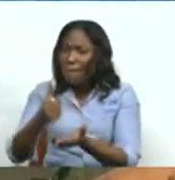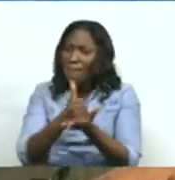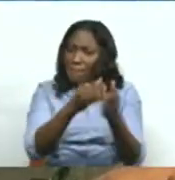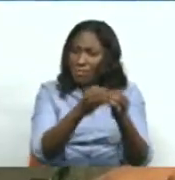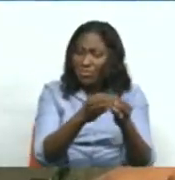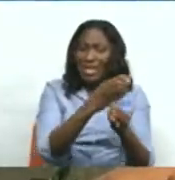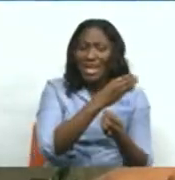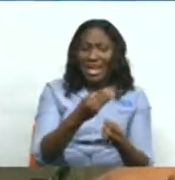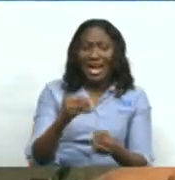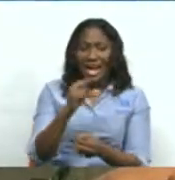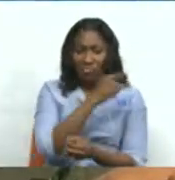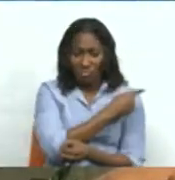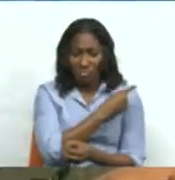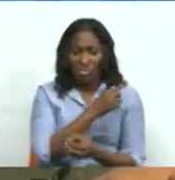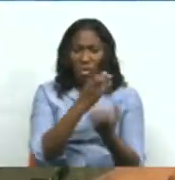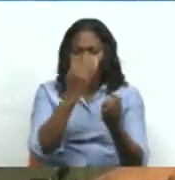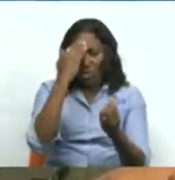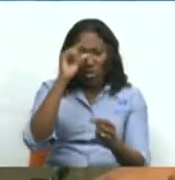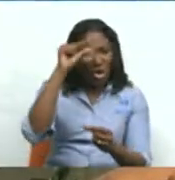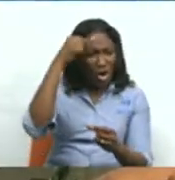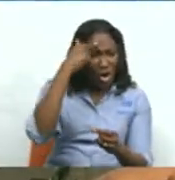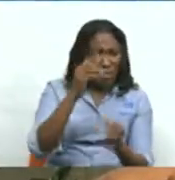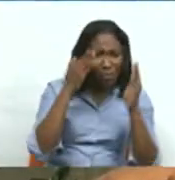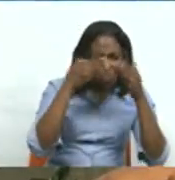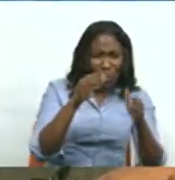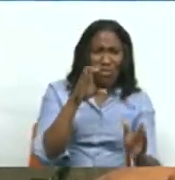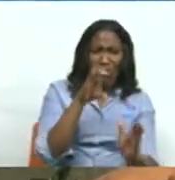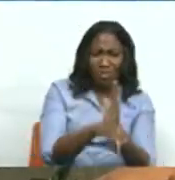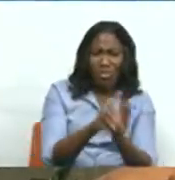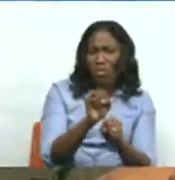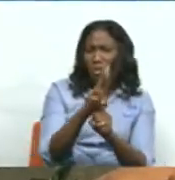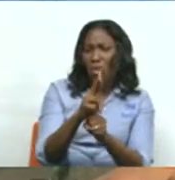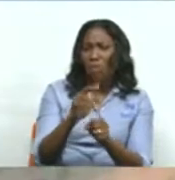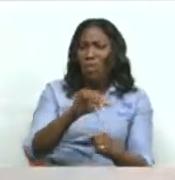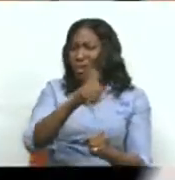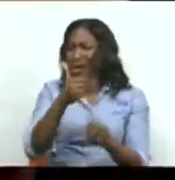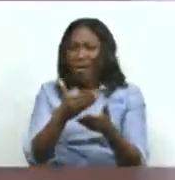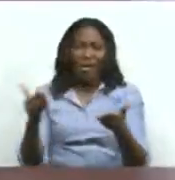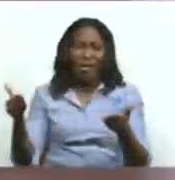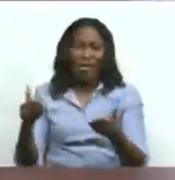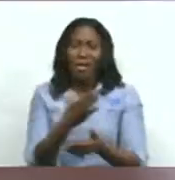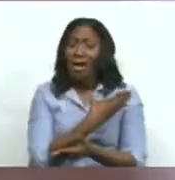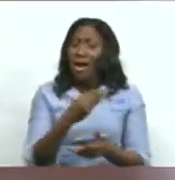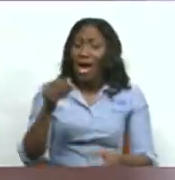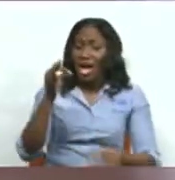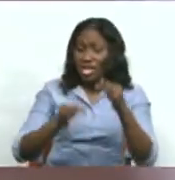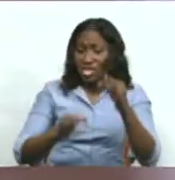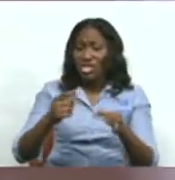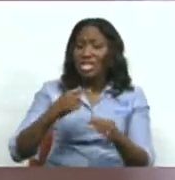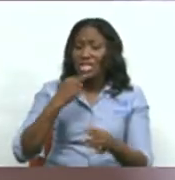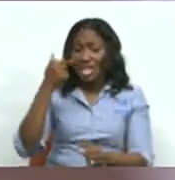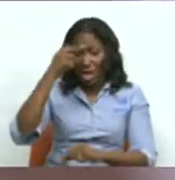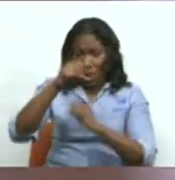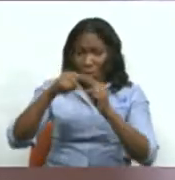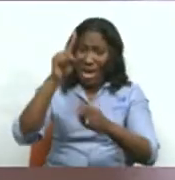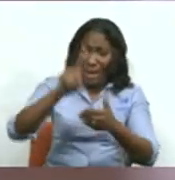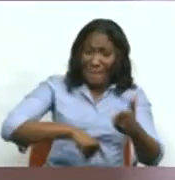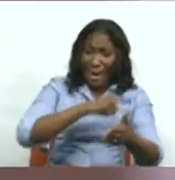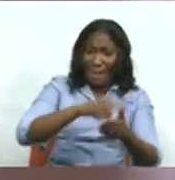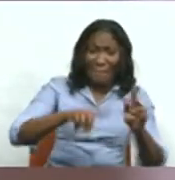NTA questions leaders' priority on pride over practicality. Judge rules that the ban on open